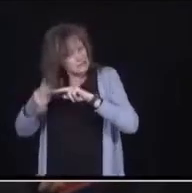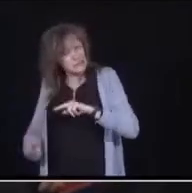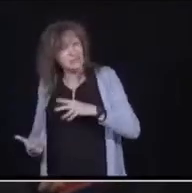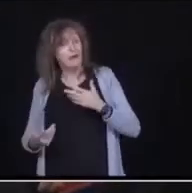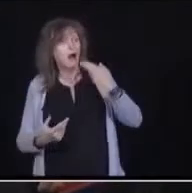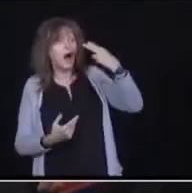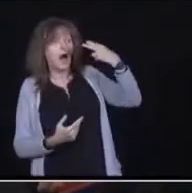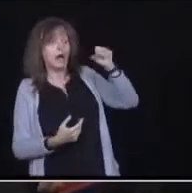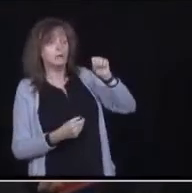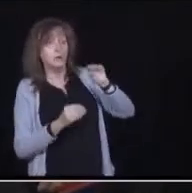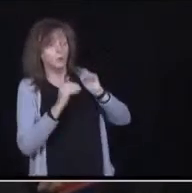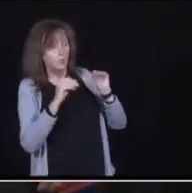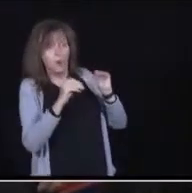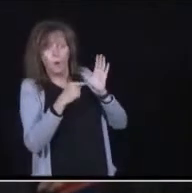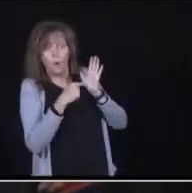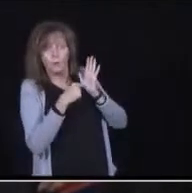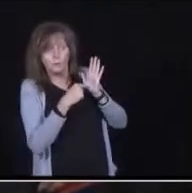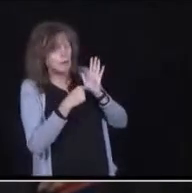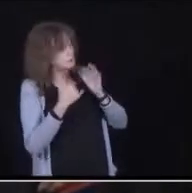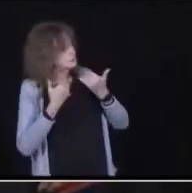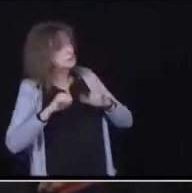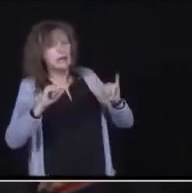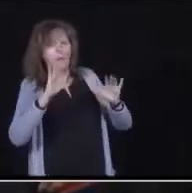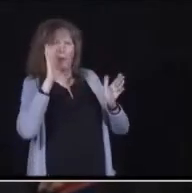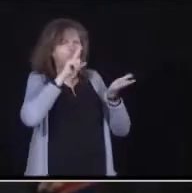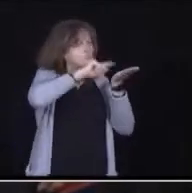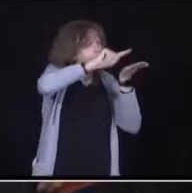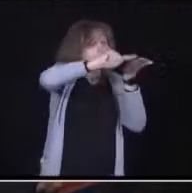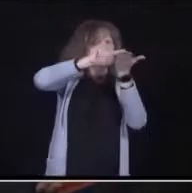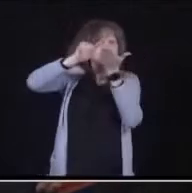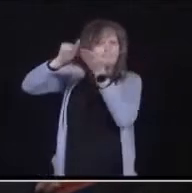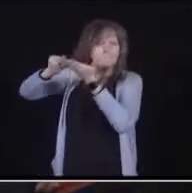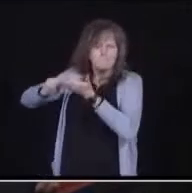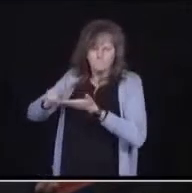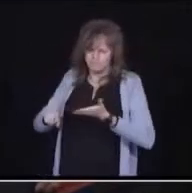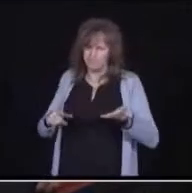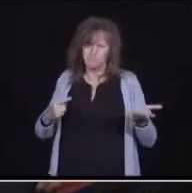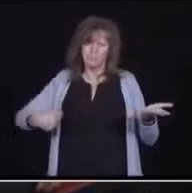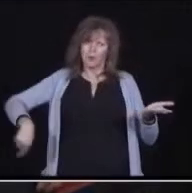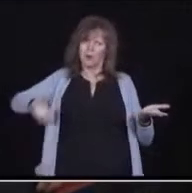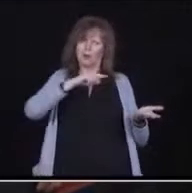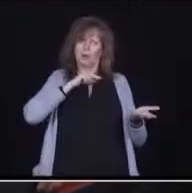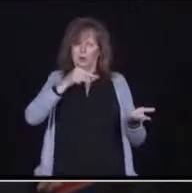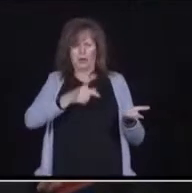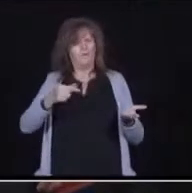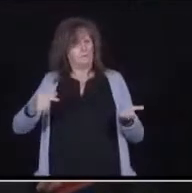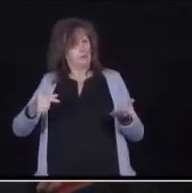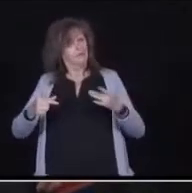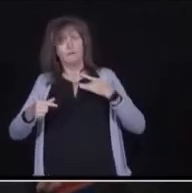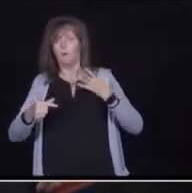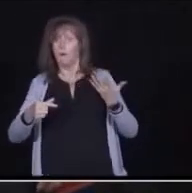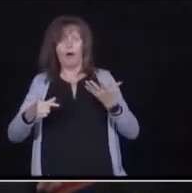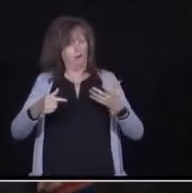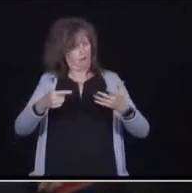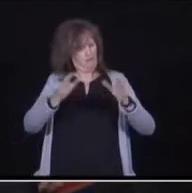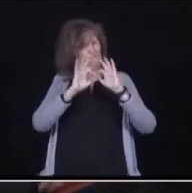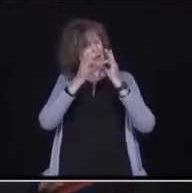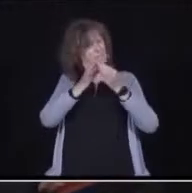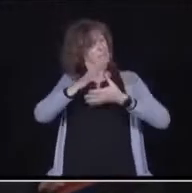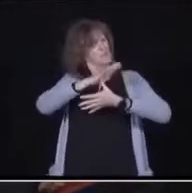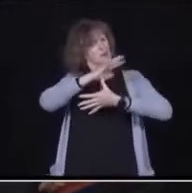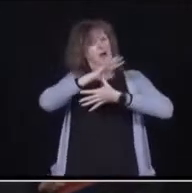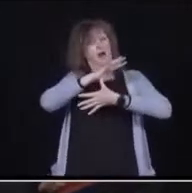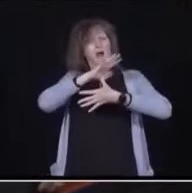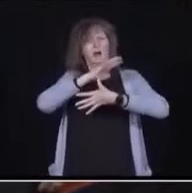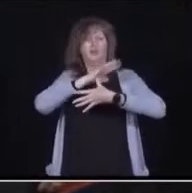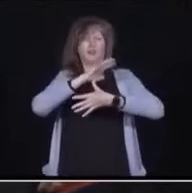is more active. Our government has always believed in putting families first, and that's why we worked around the clock to launch a website,